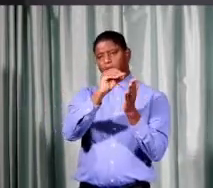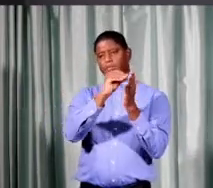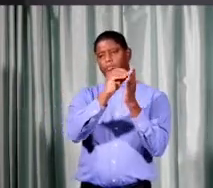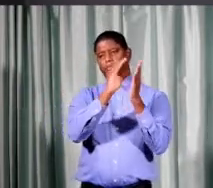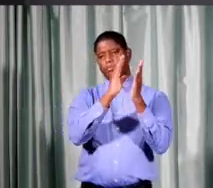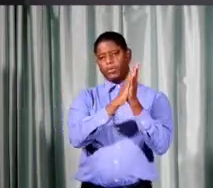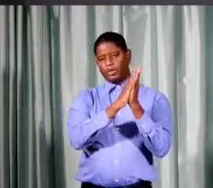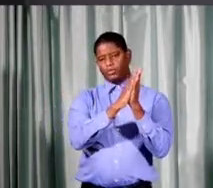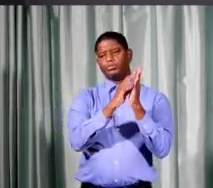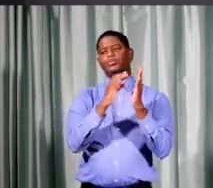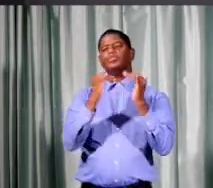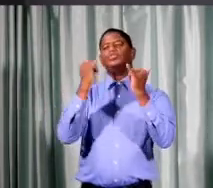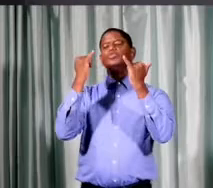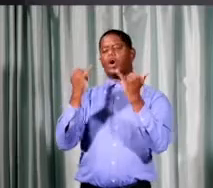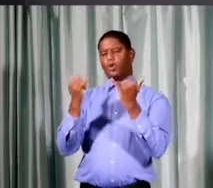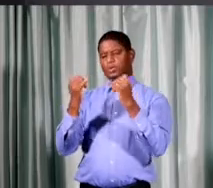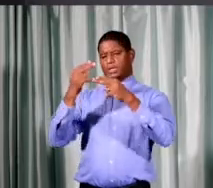sheet.